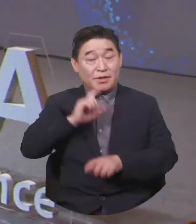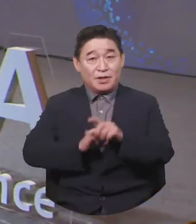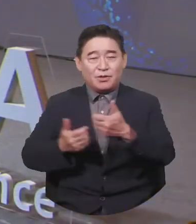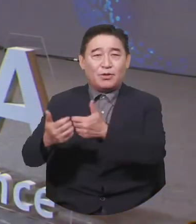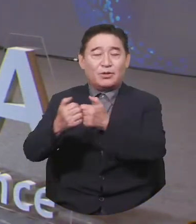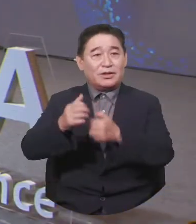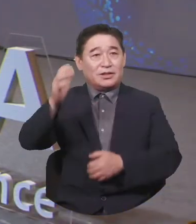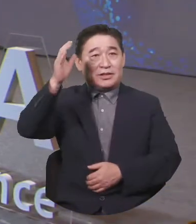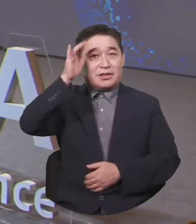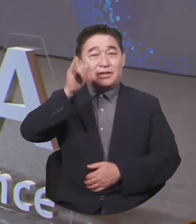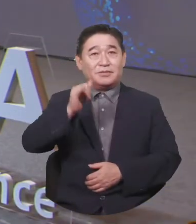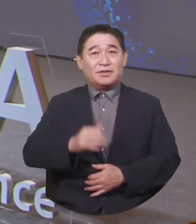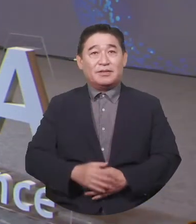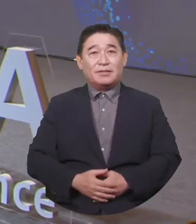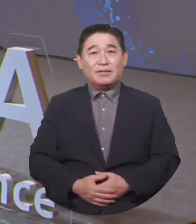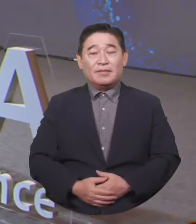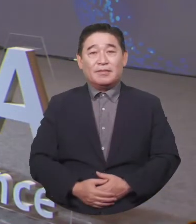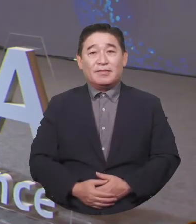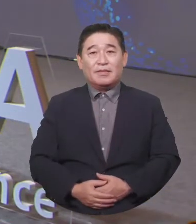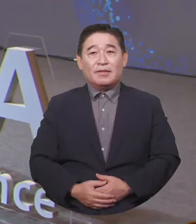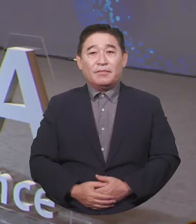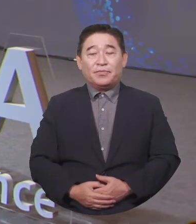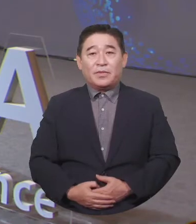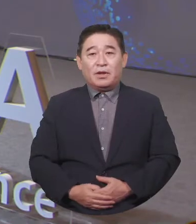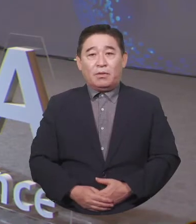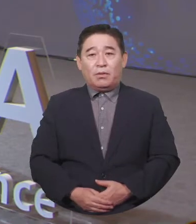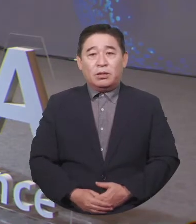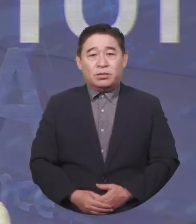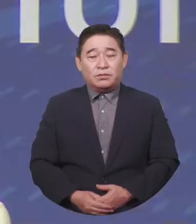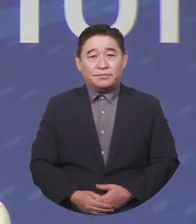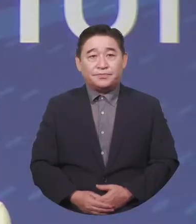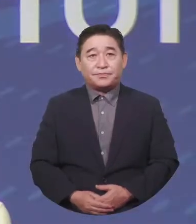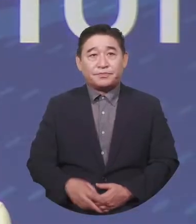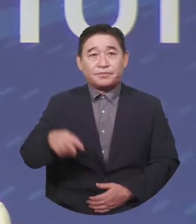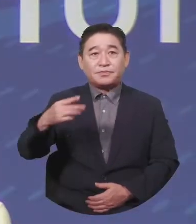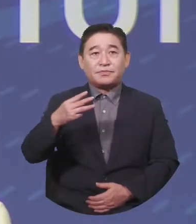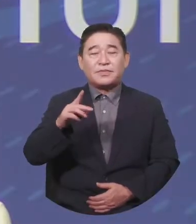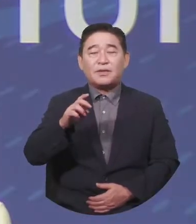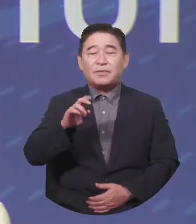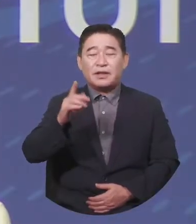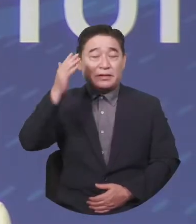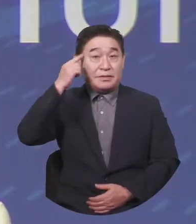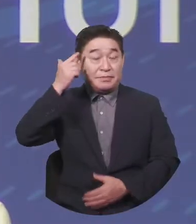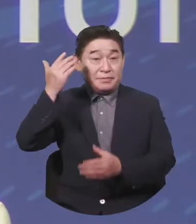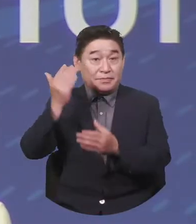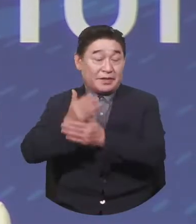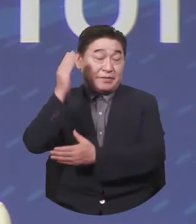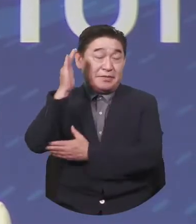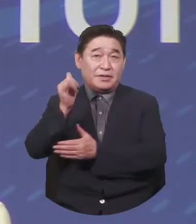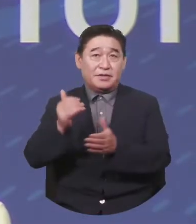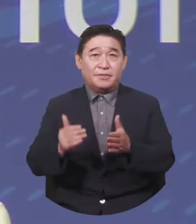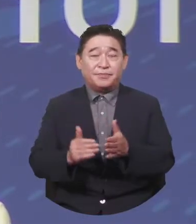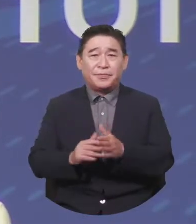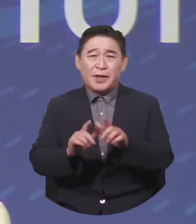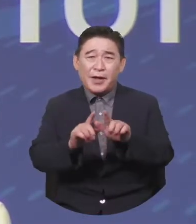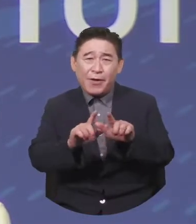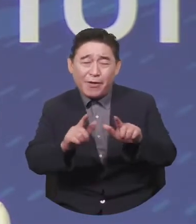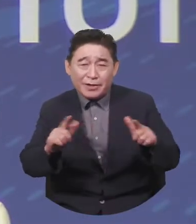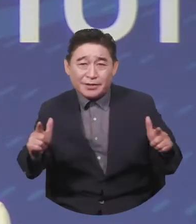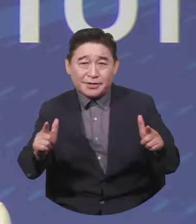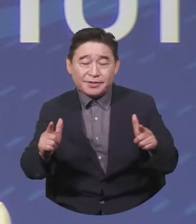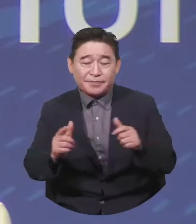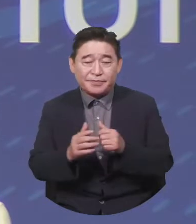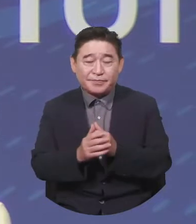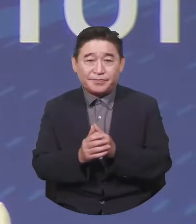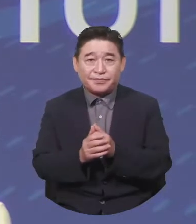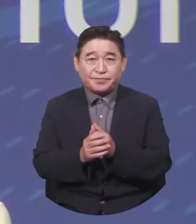Dr. Stefan Spirit. Yeah, so he just touched on, I think, various aspects of the current